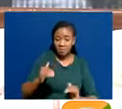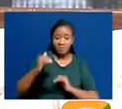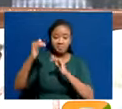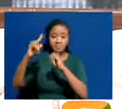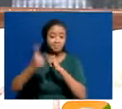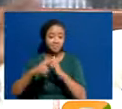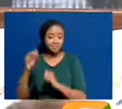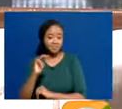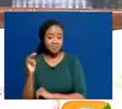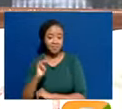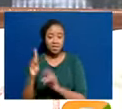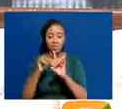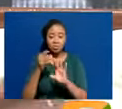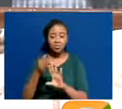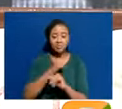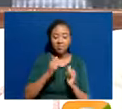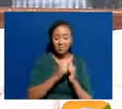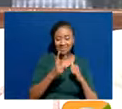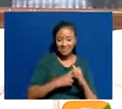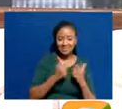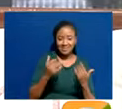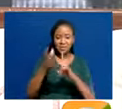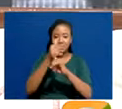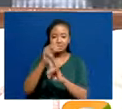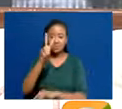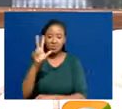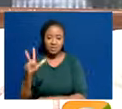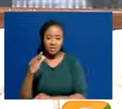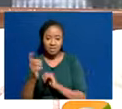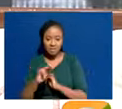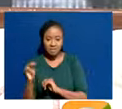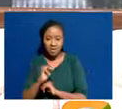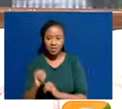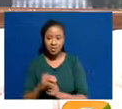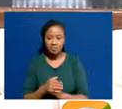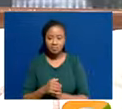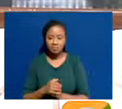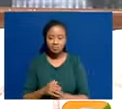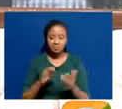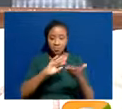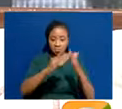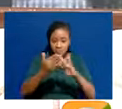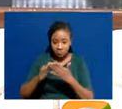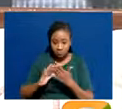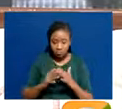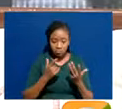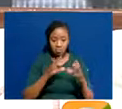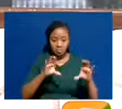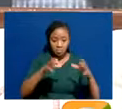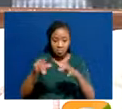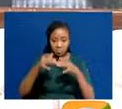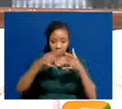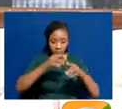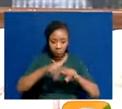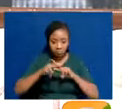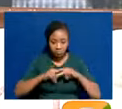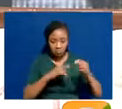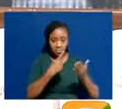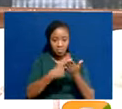I mean, from 17 to 23 million shillings. For every ward. The community sits, they agree on a project. Every MCA